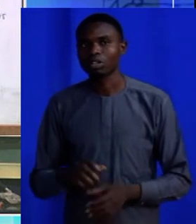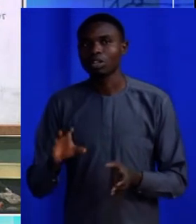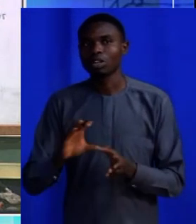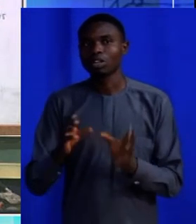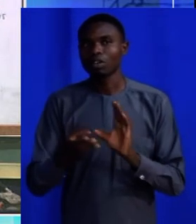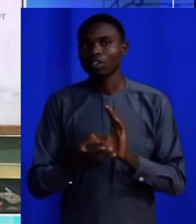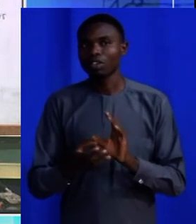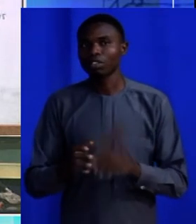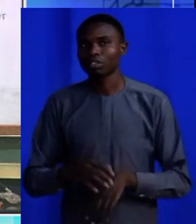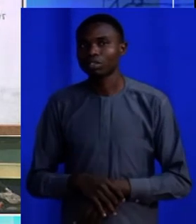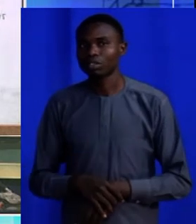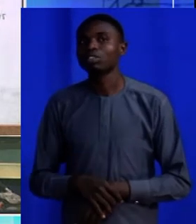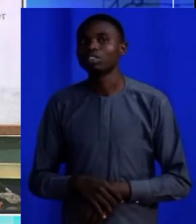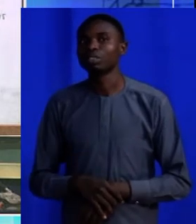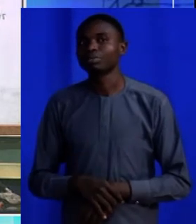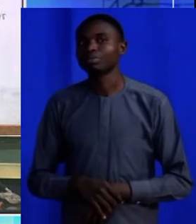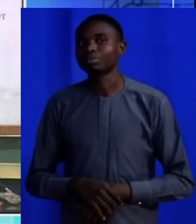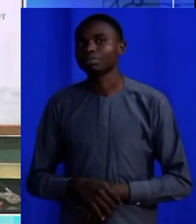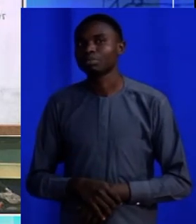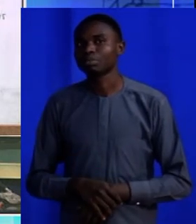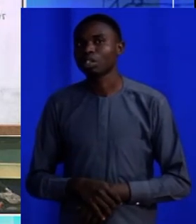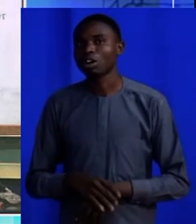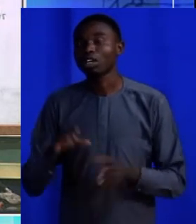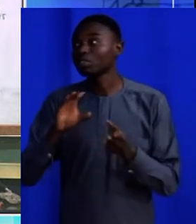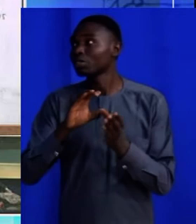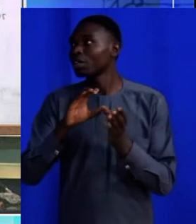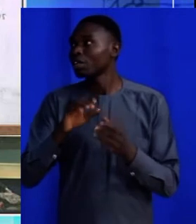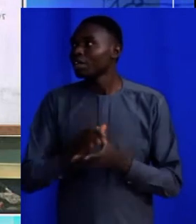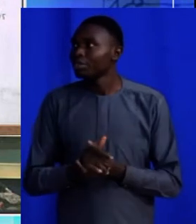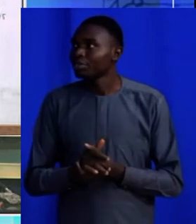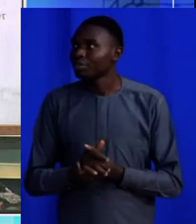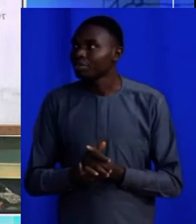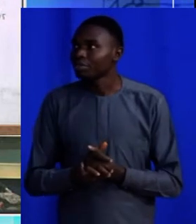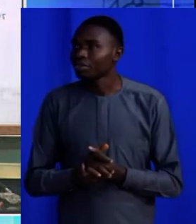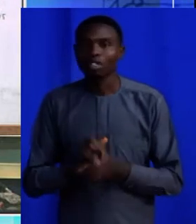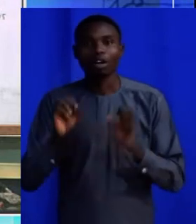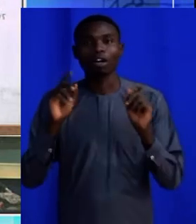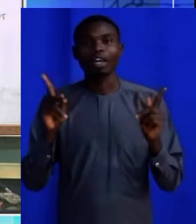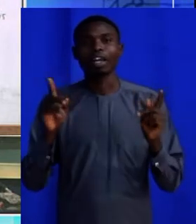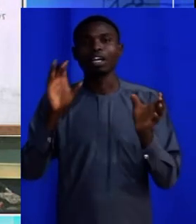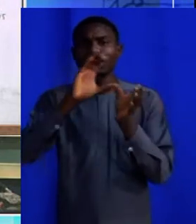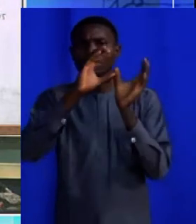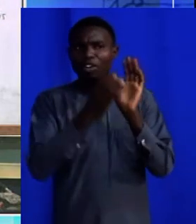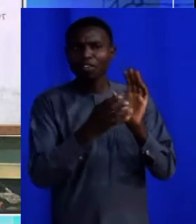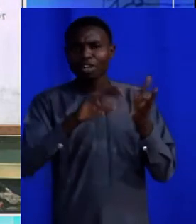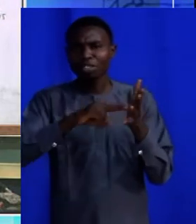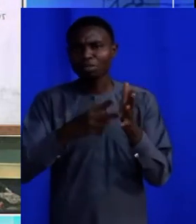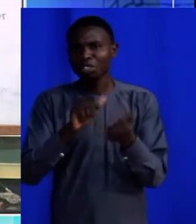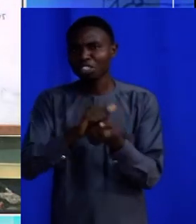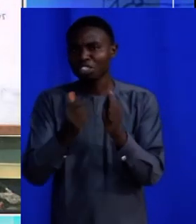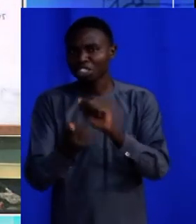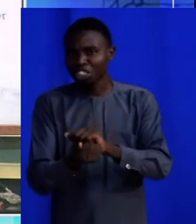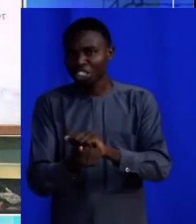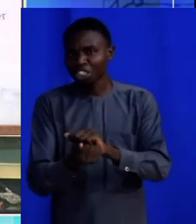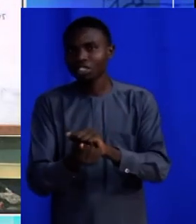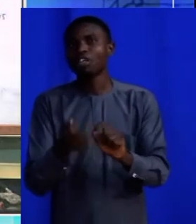hunting, because hunting is not very important in agricultural farming. But we use it because they are